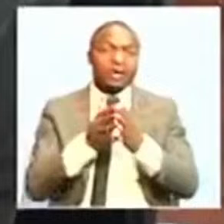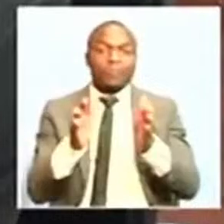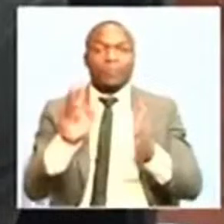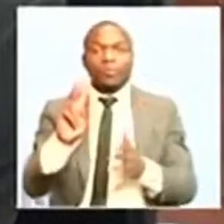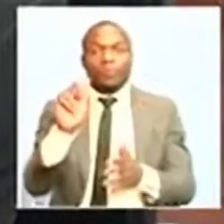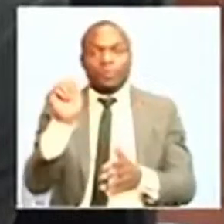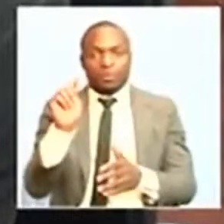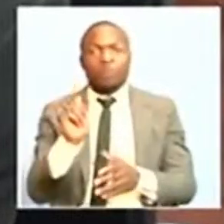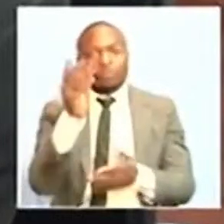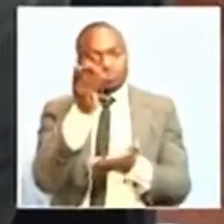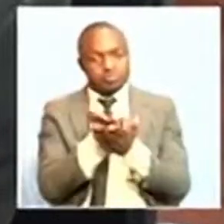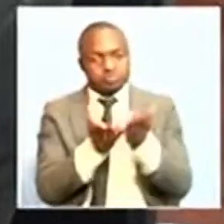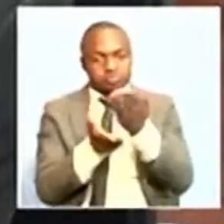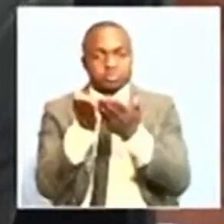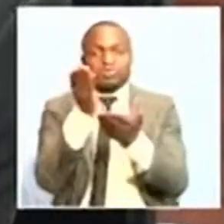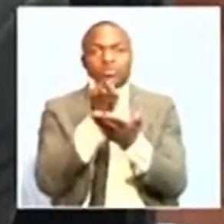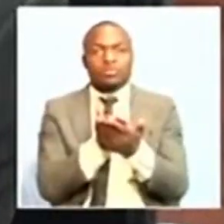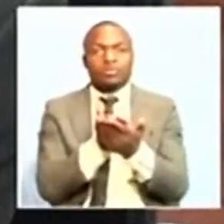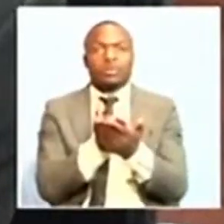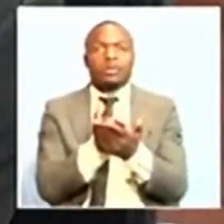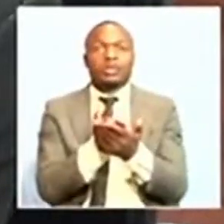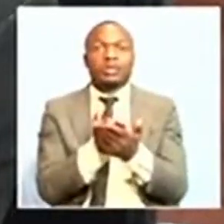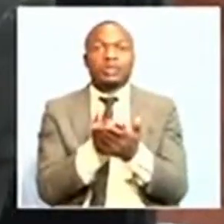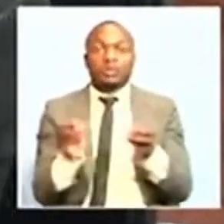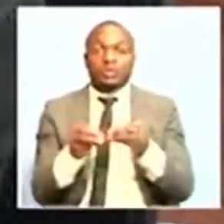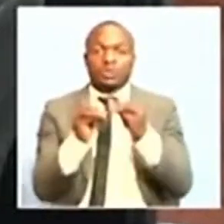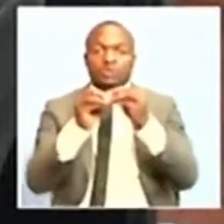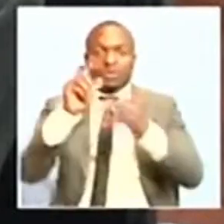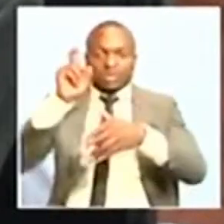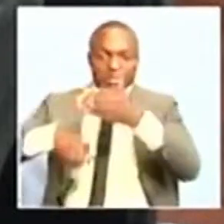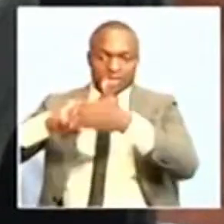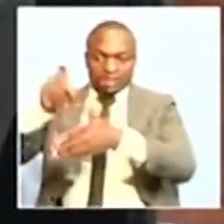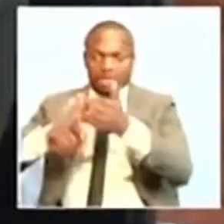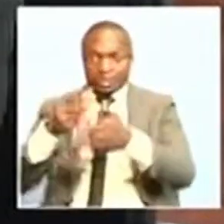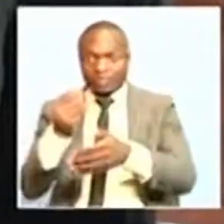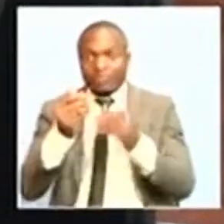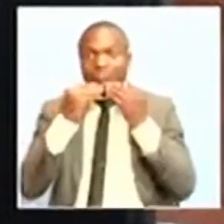will be contributing to the total tax revenue? Thank you very much.